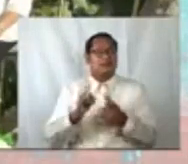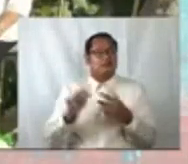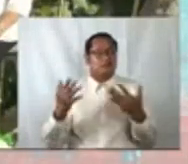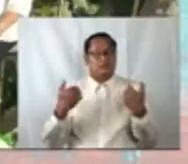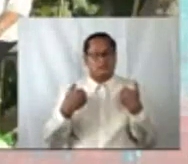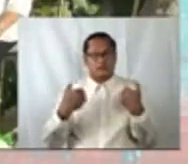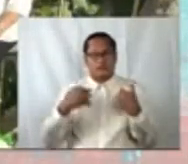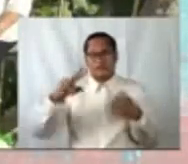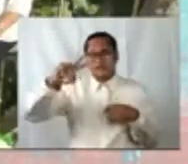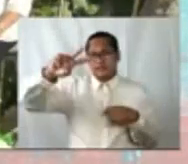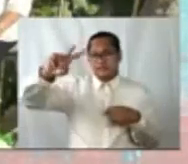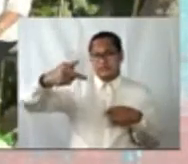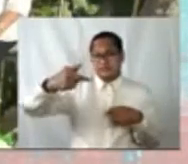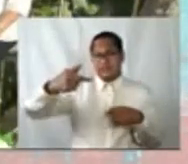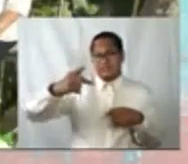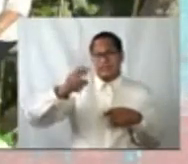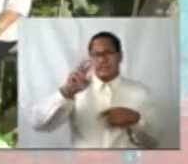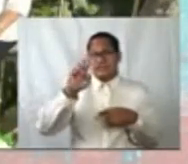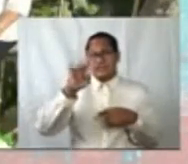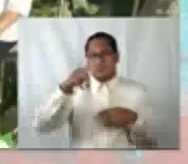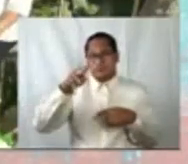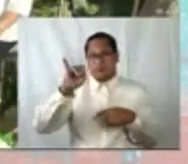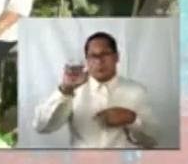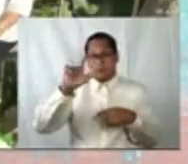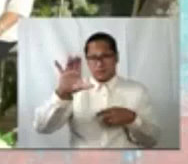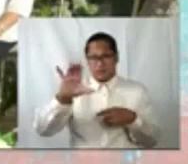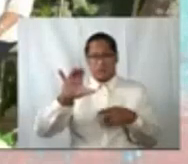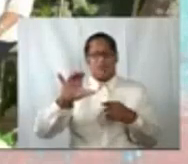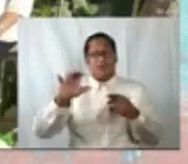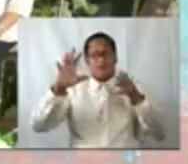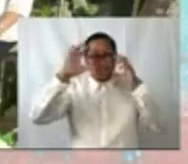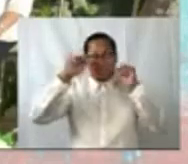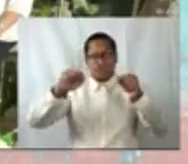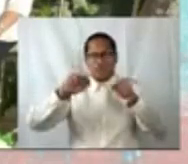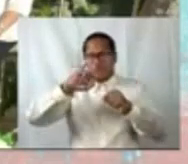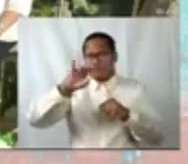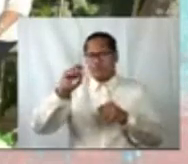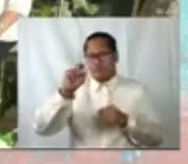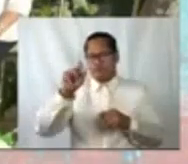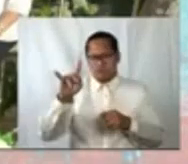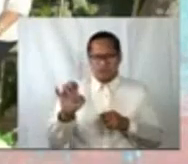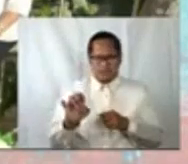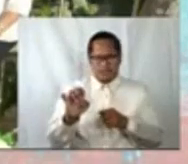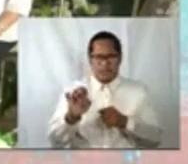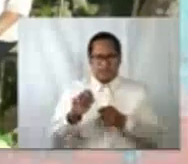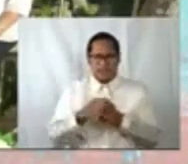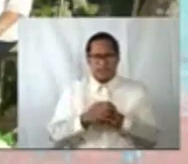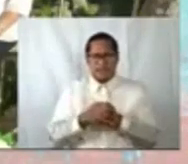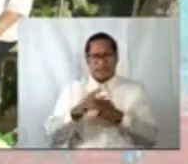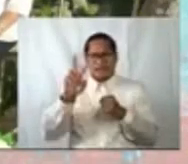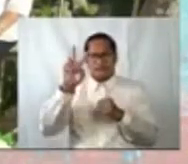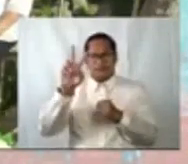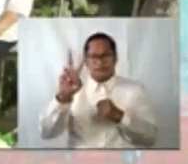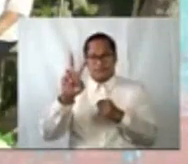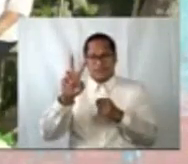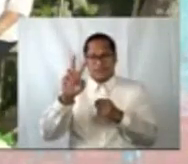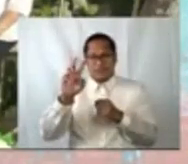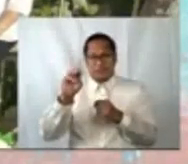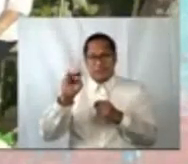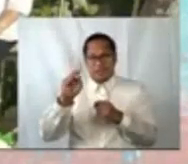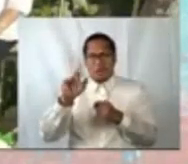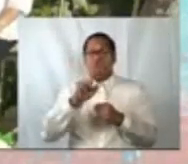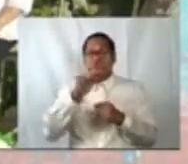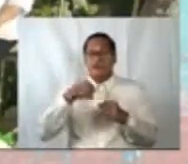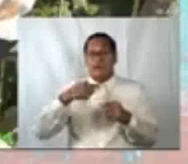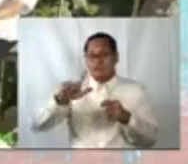second republic president, Jose P. Laurel. Diba? So, nag-overlap yun with Quezon and Osmeña. And then you have